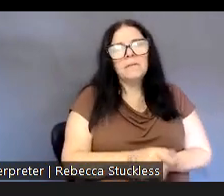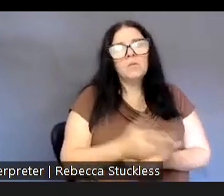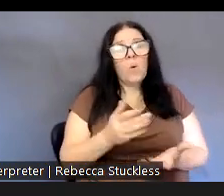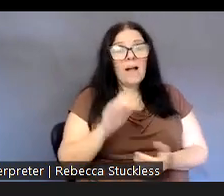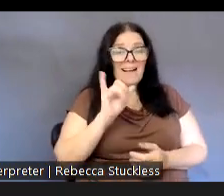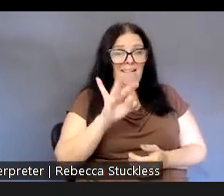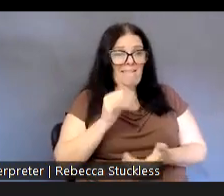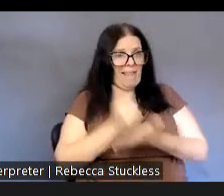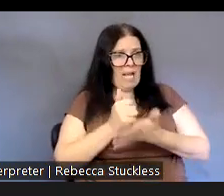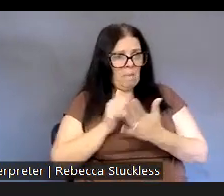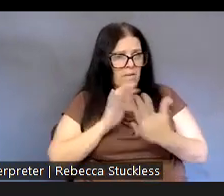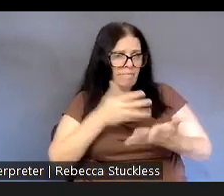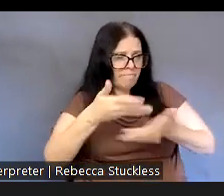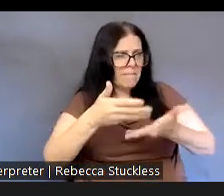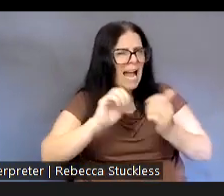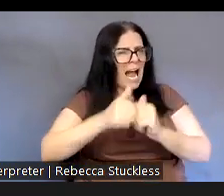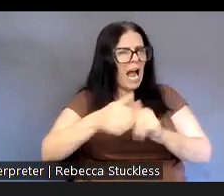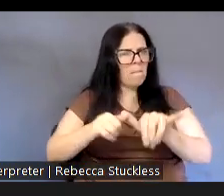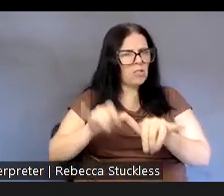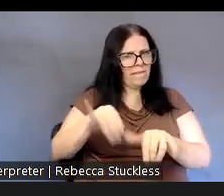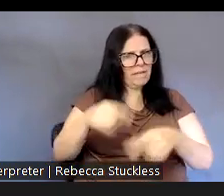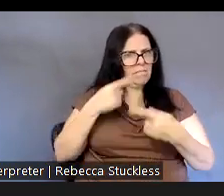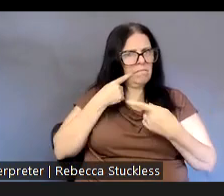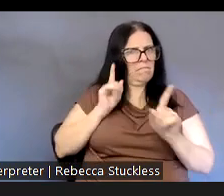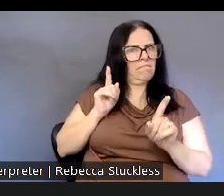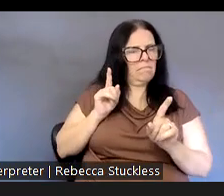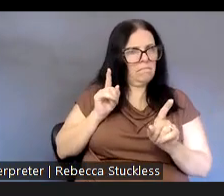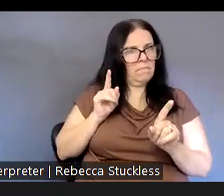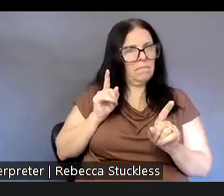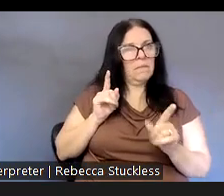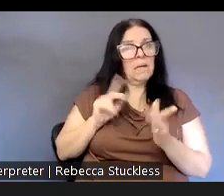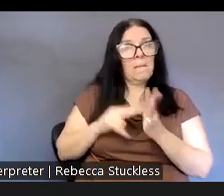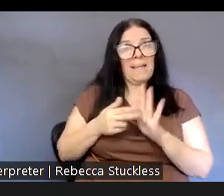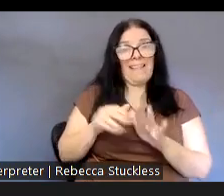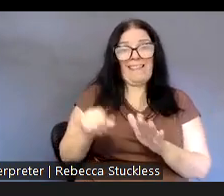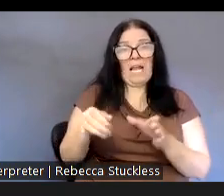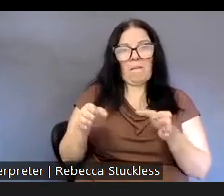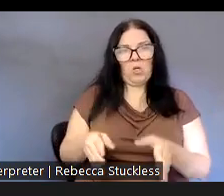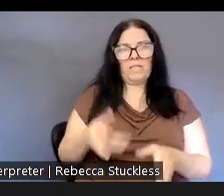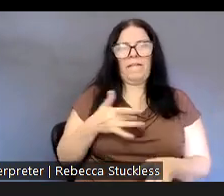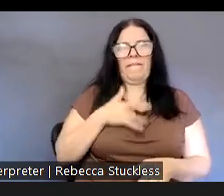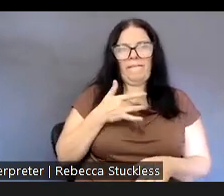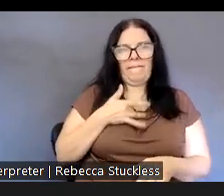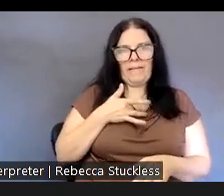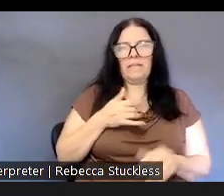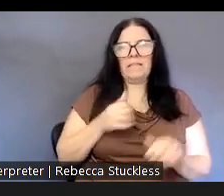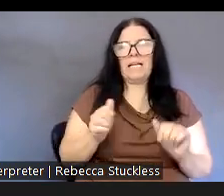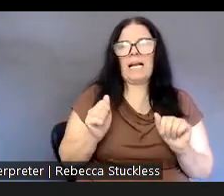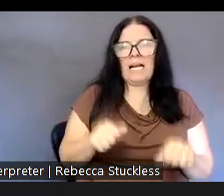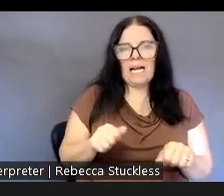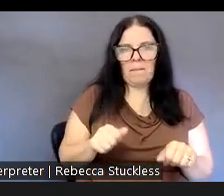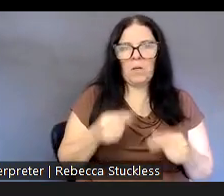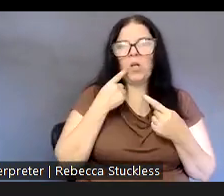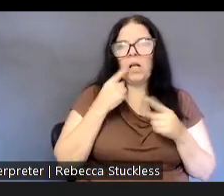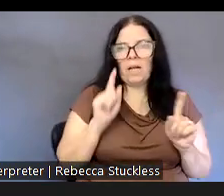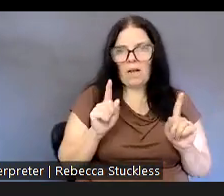whether or not a therapy is actually helping somebody, is if that person now feels capable of